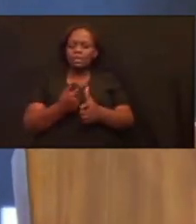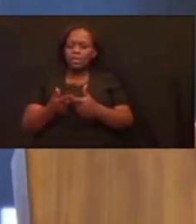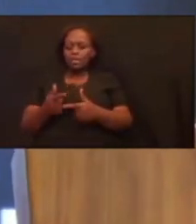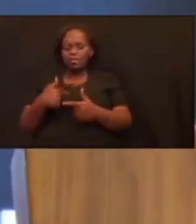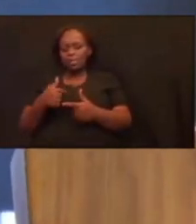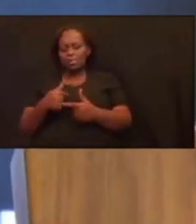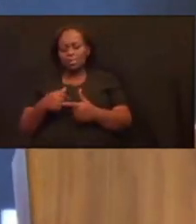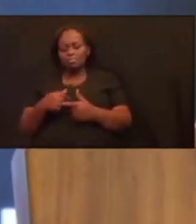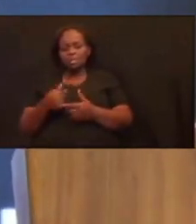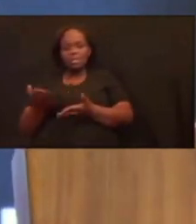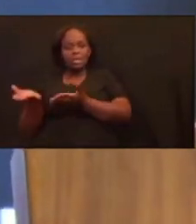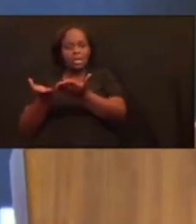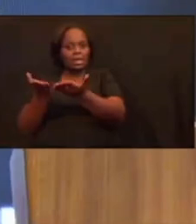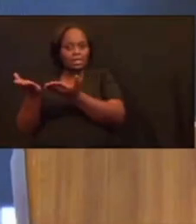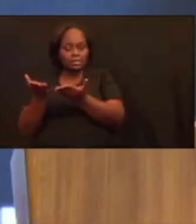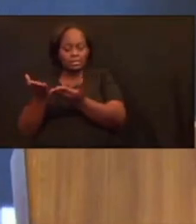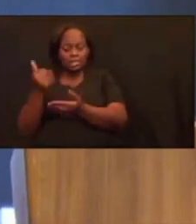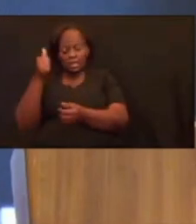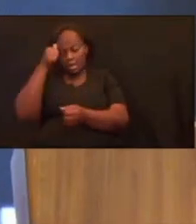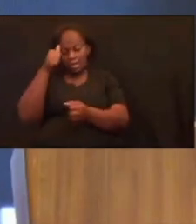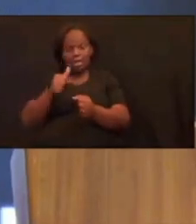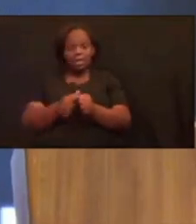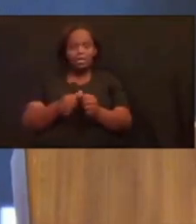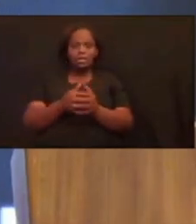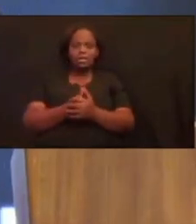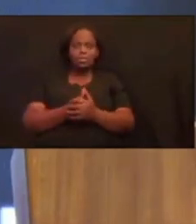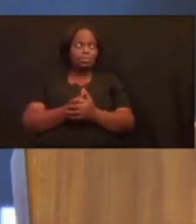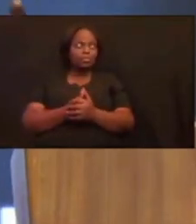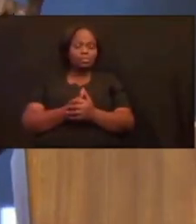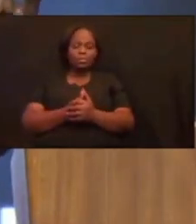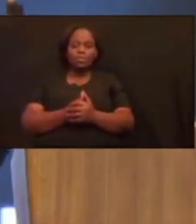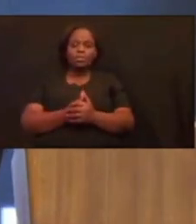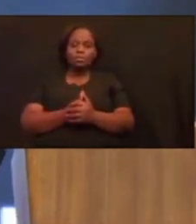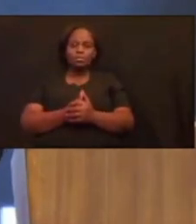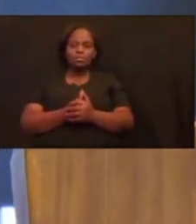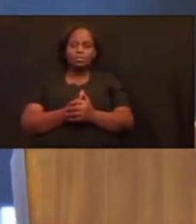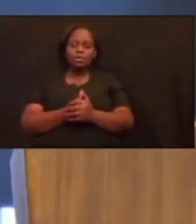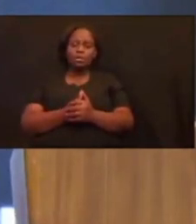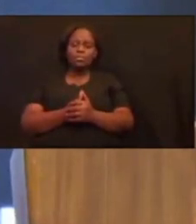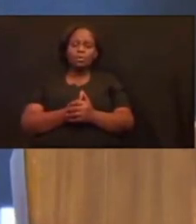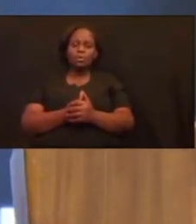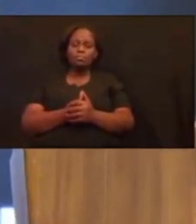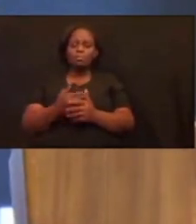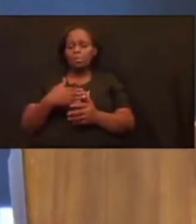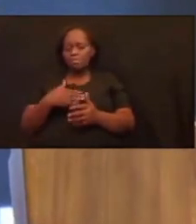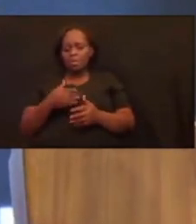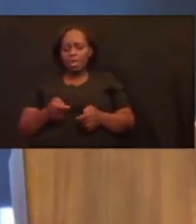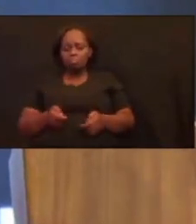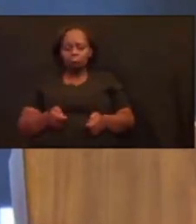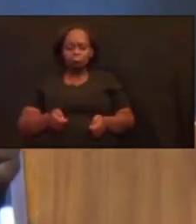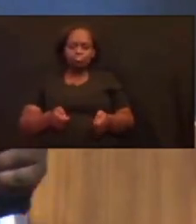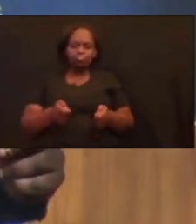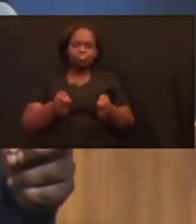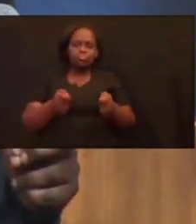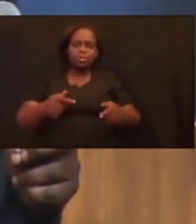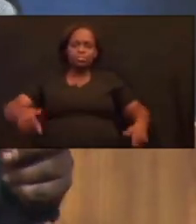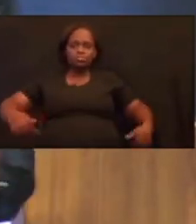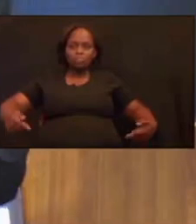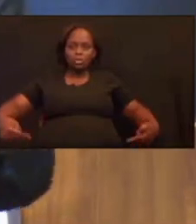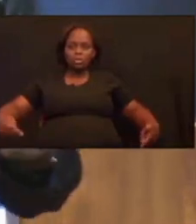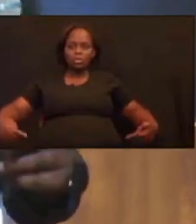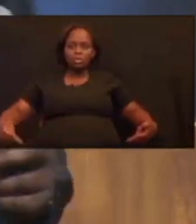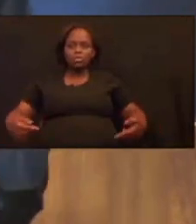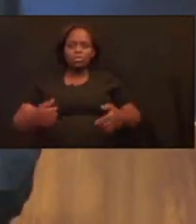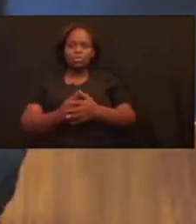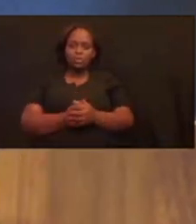that anointing. And I remember they were pushing someone. I saw them pushing people on wheelchairs, coming there. And I said, can I help? They